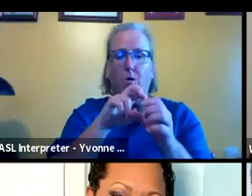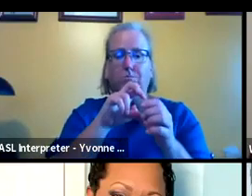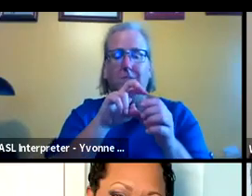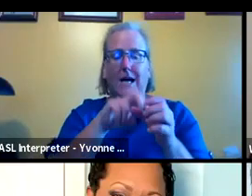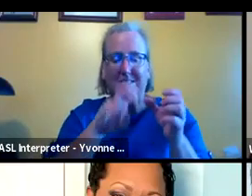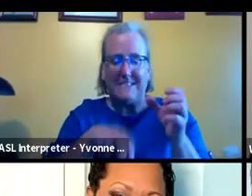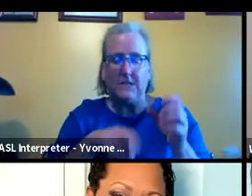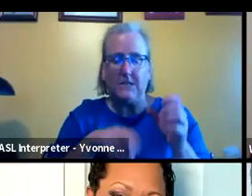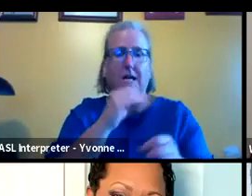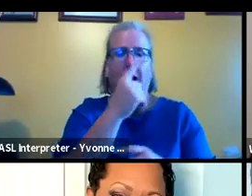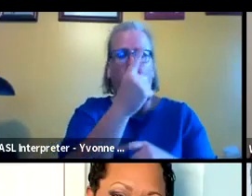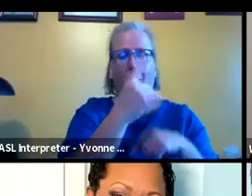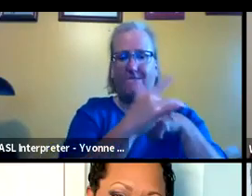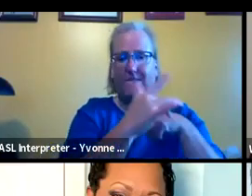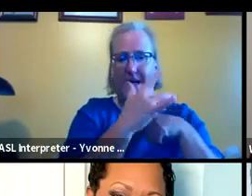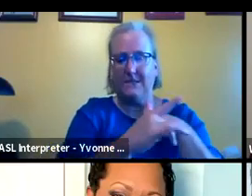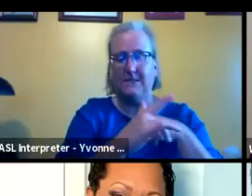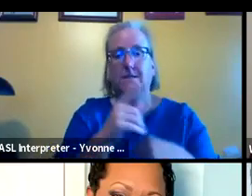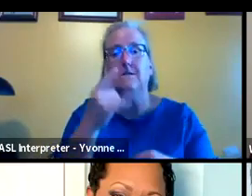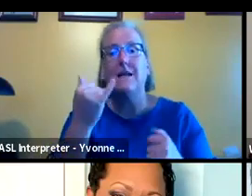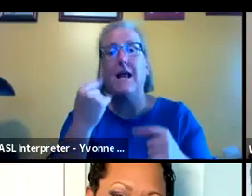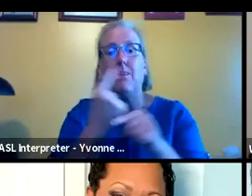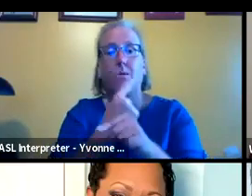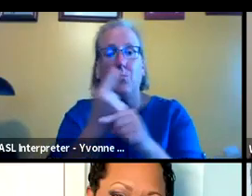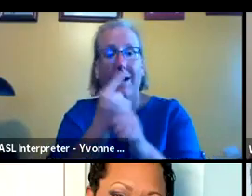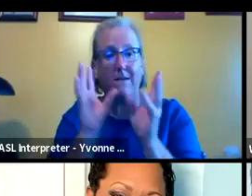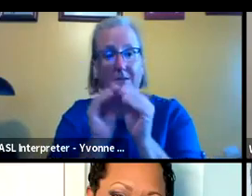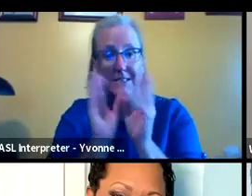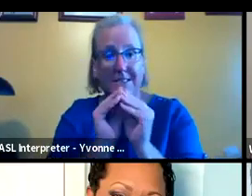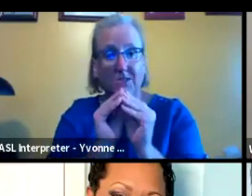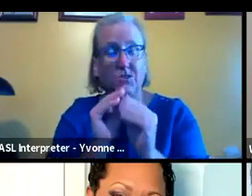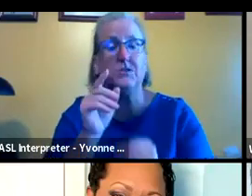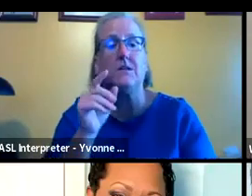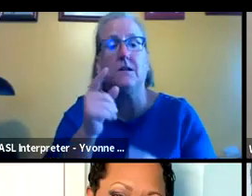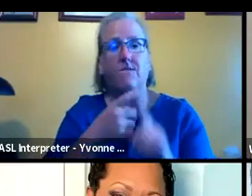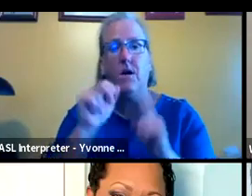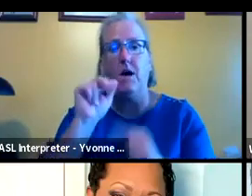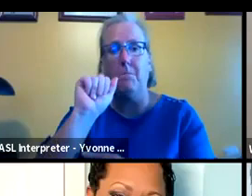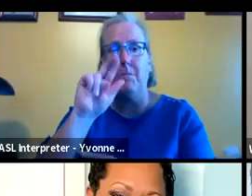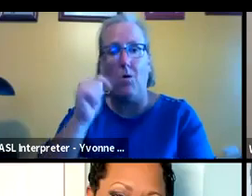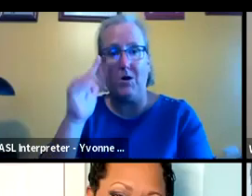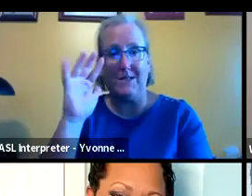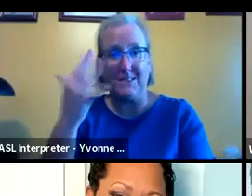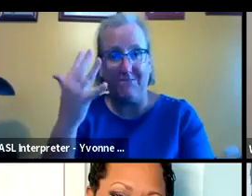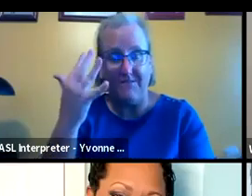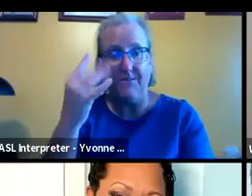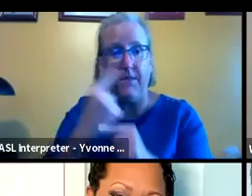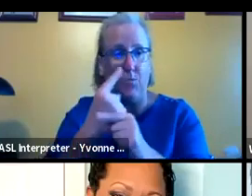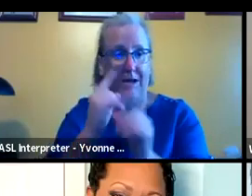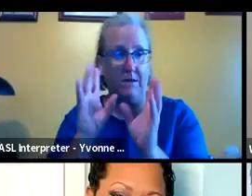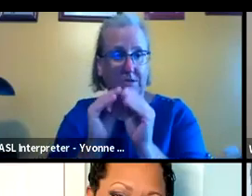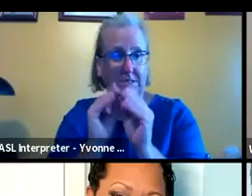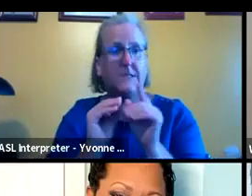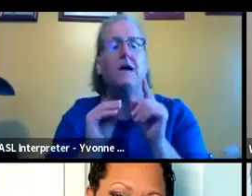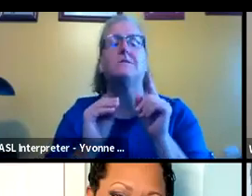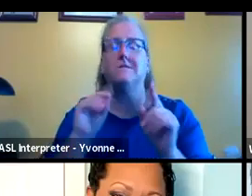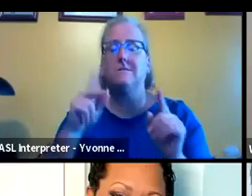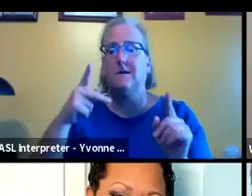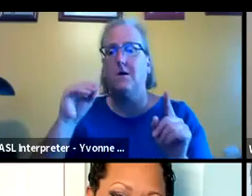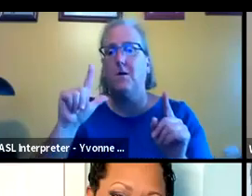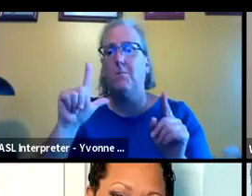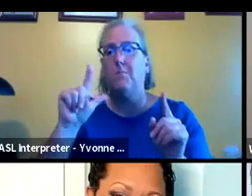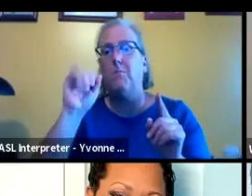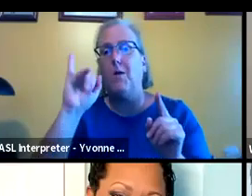have approval of regular session meeting minutes from August 5th, 2020. Fred Pulaski, so moved. Claire O'Neill,